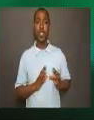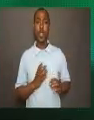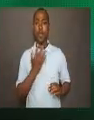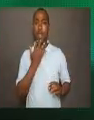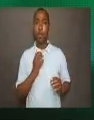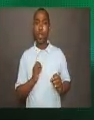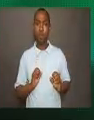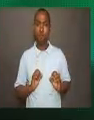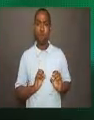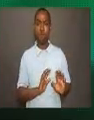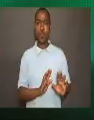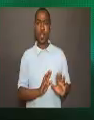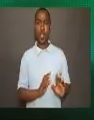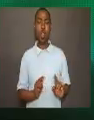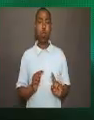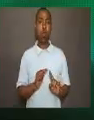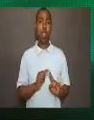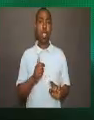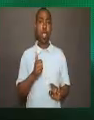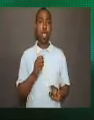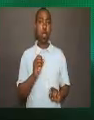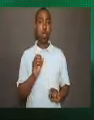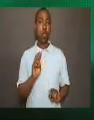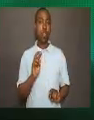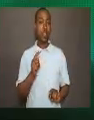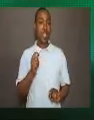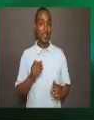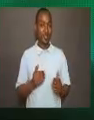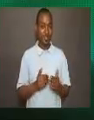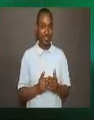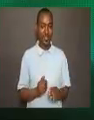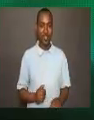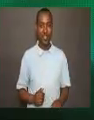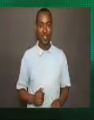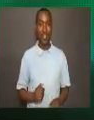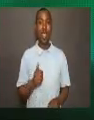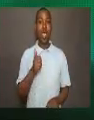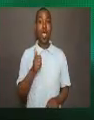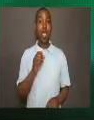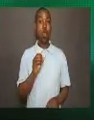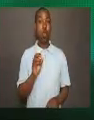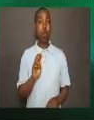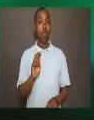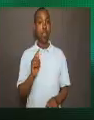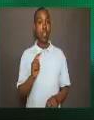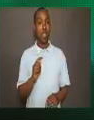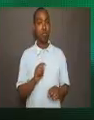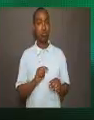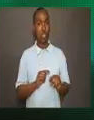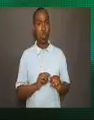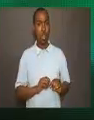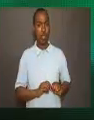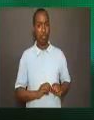blood into the aorta. The aorta extends down to the